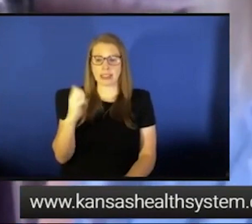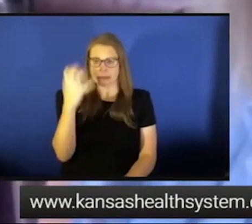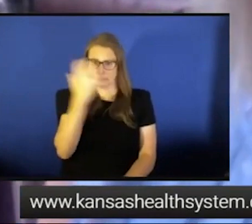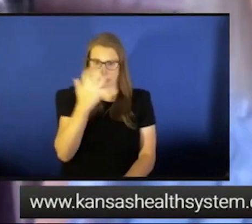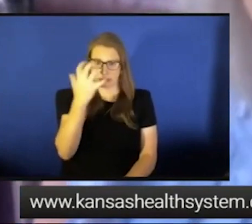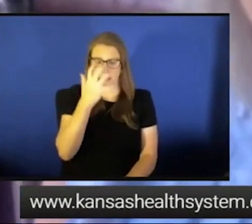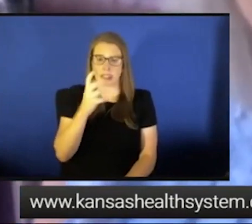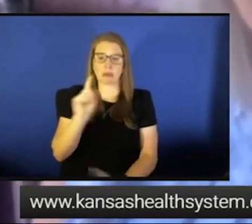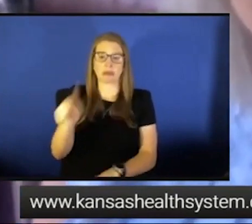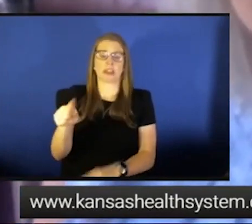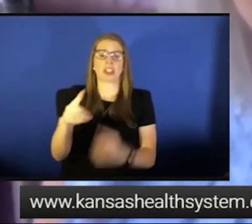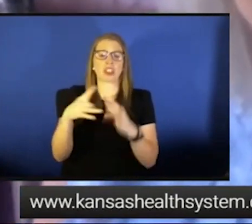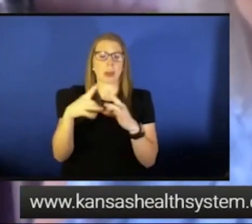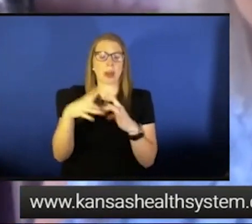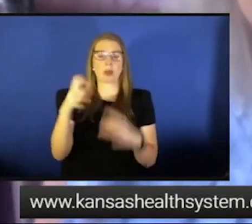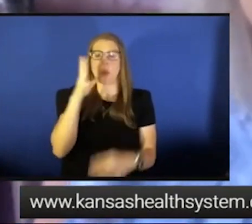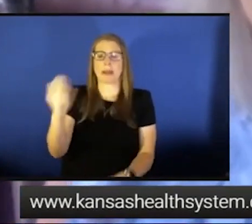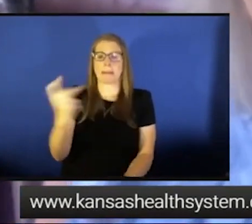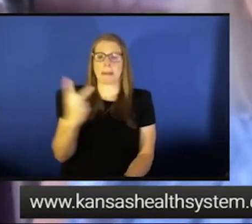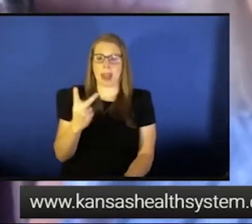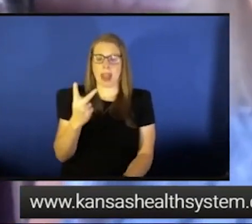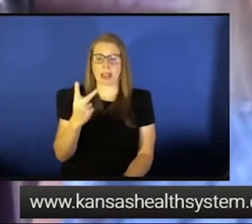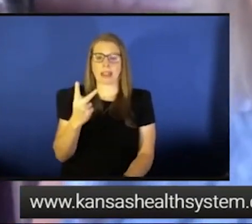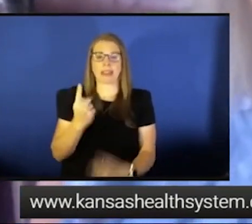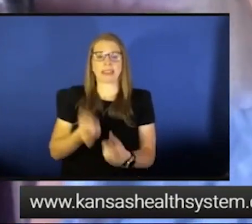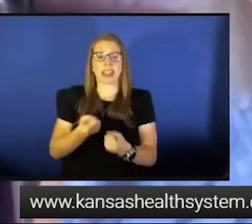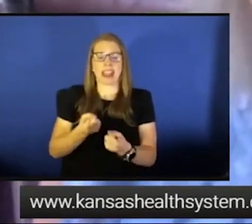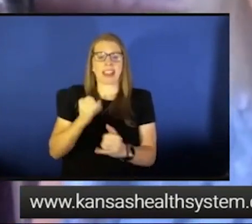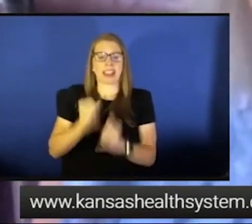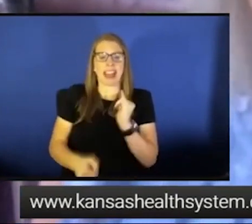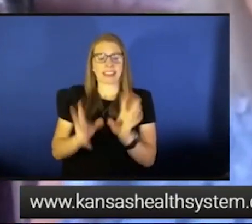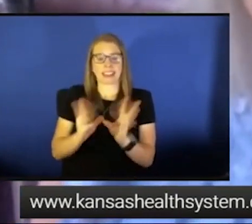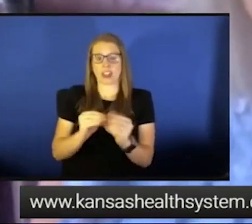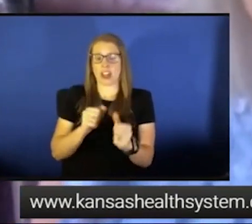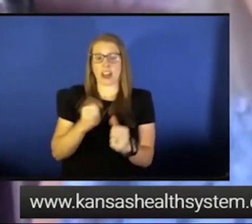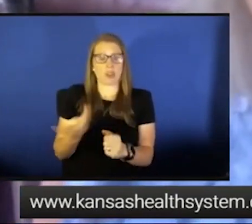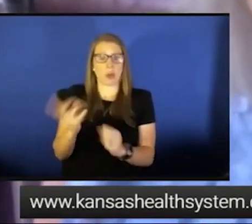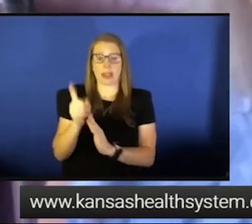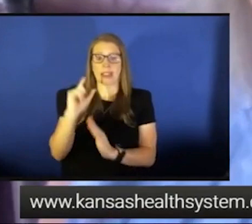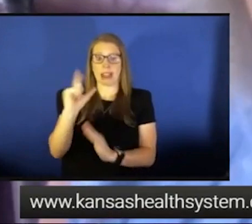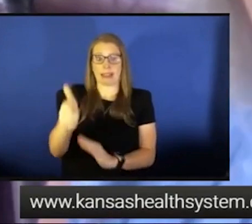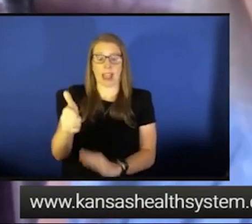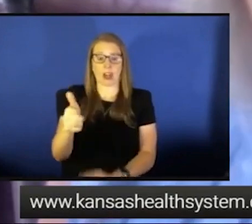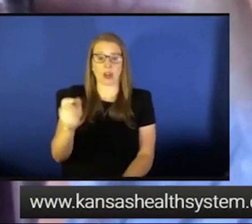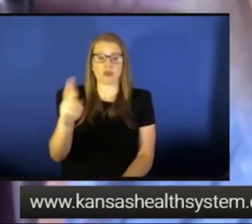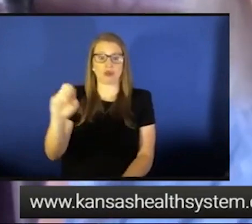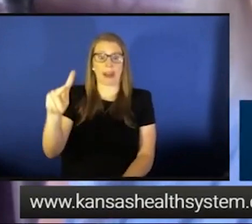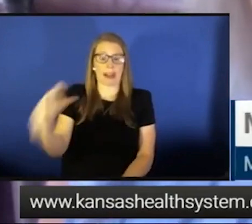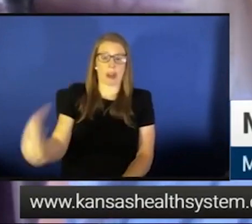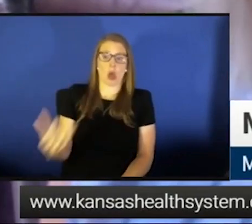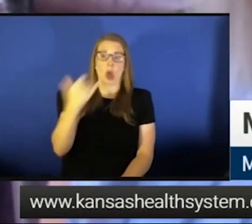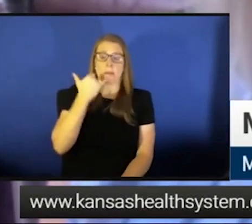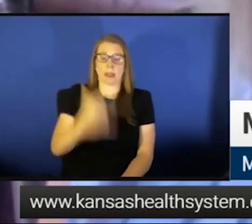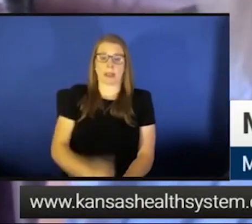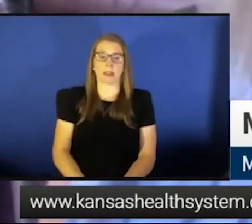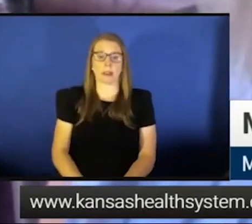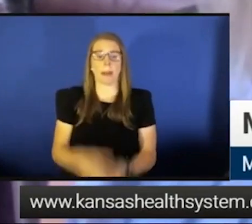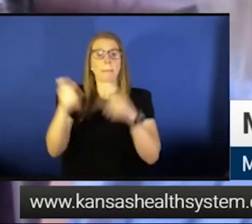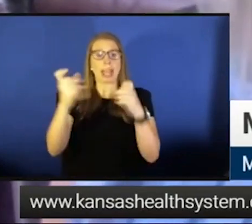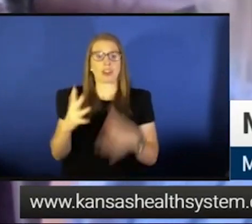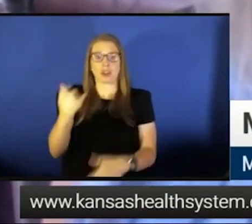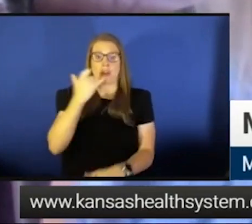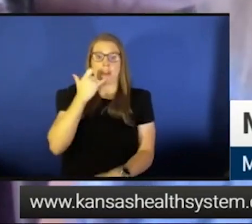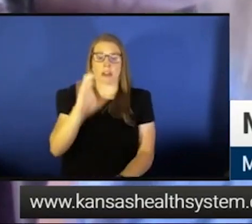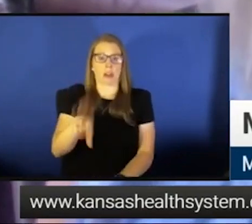Starbucks run and was going to come back and skate the last session. And then a couple minutes later, the rink called me. One of the managers called and said, hey,